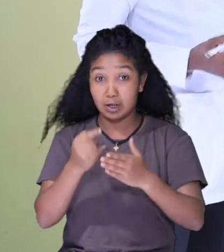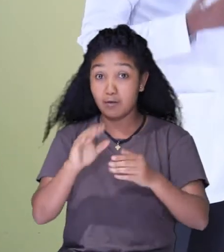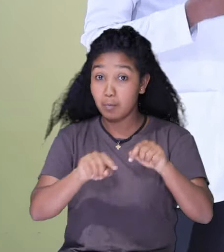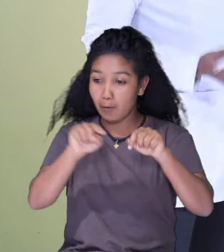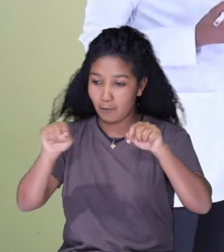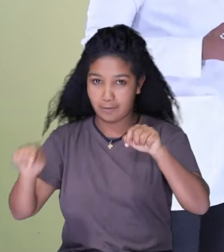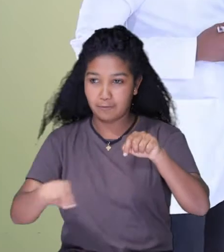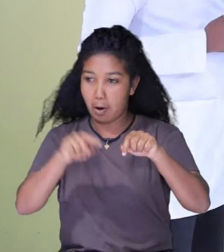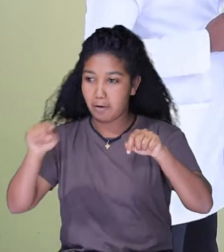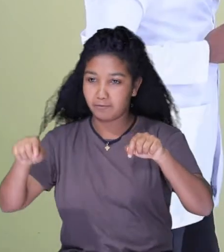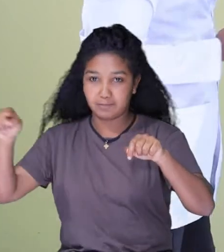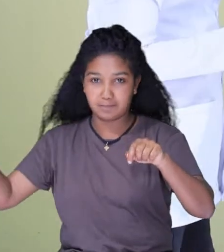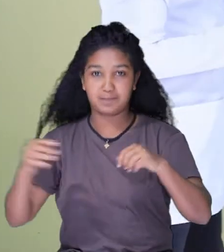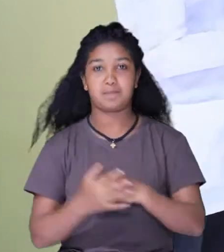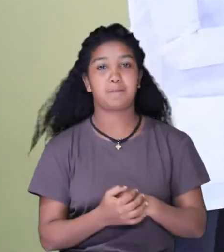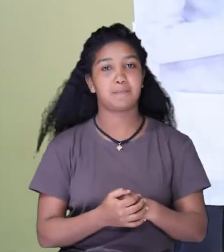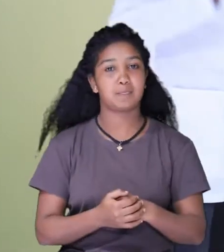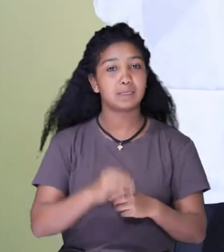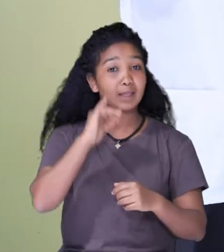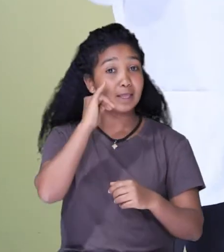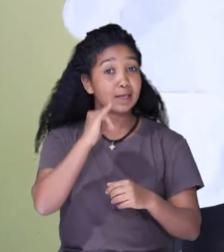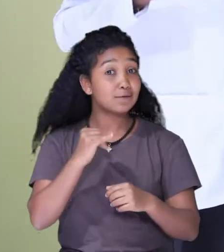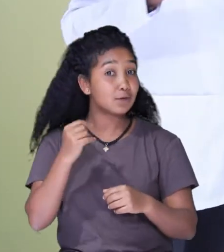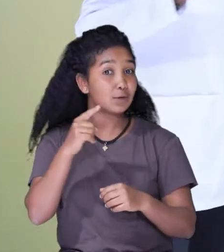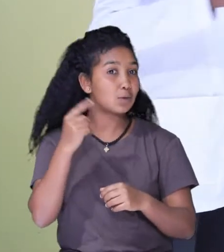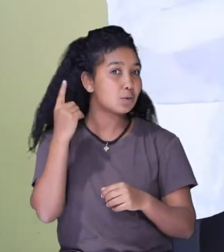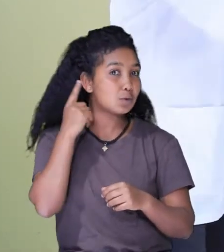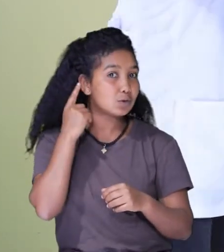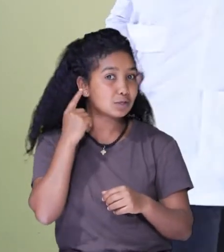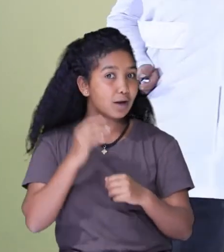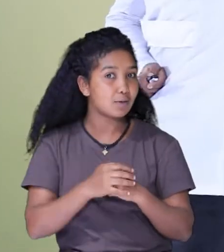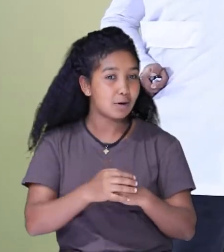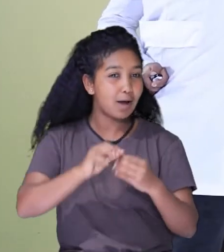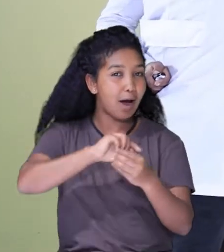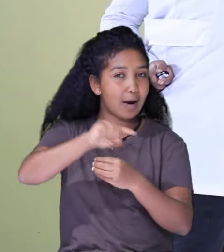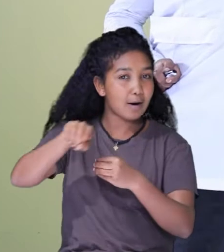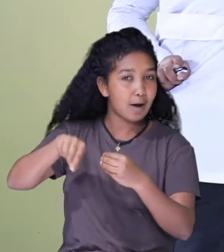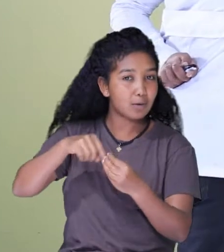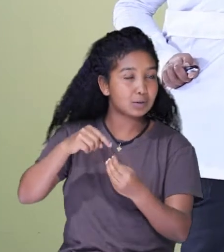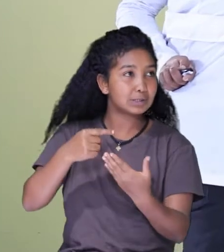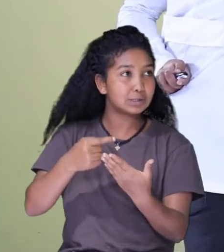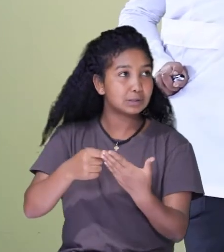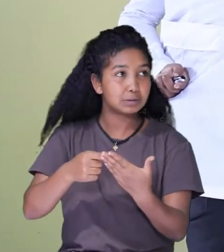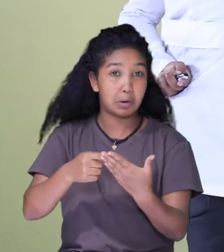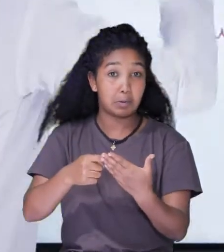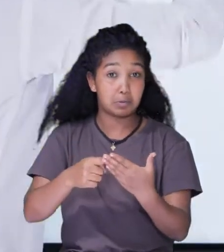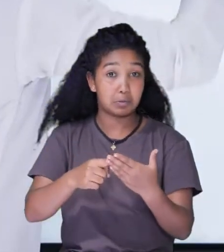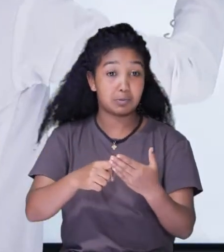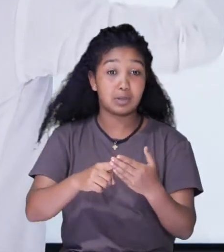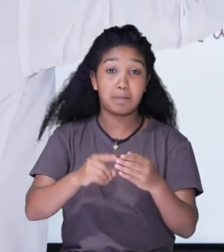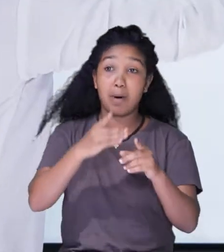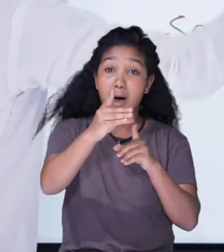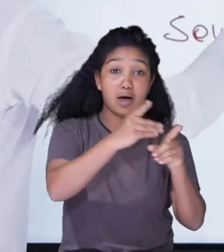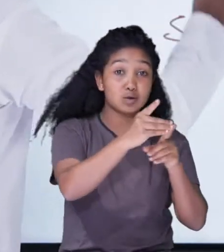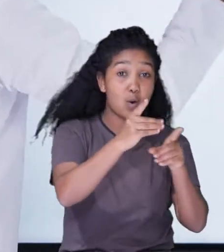of wave. If your ears are around the path